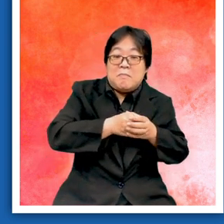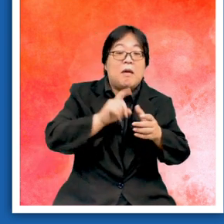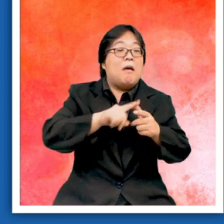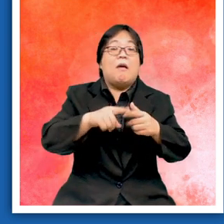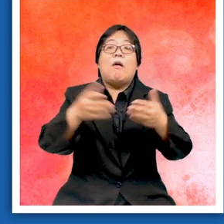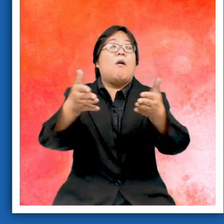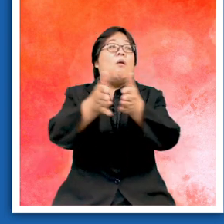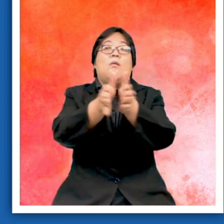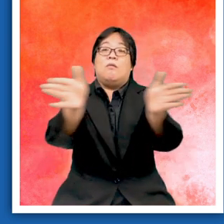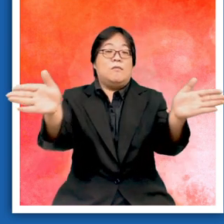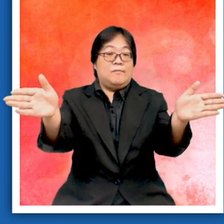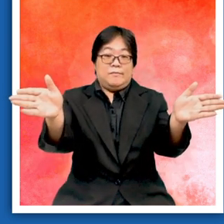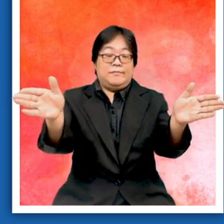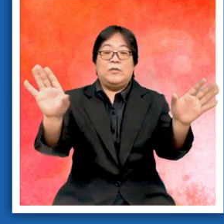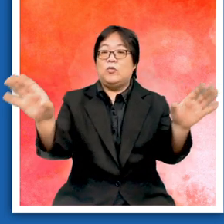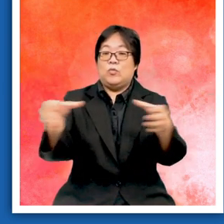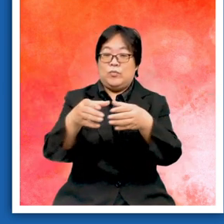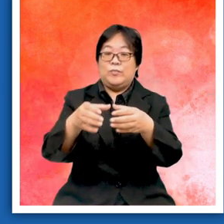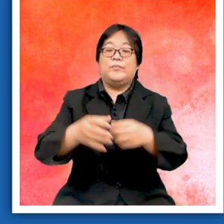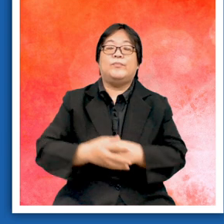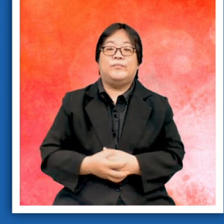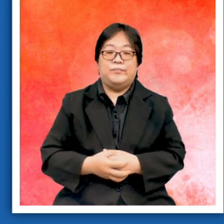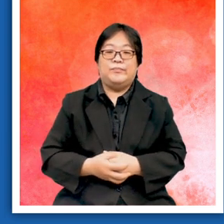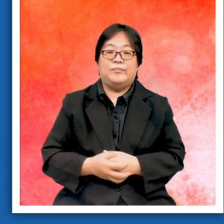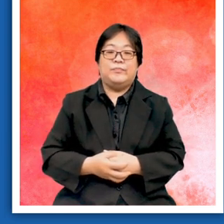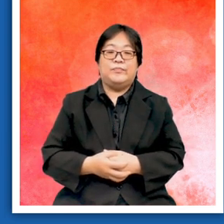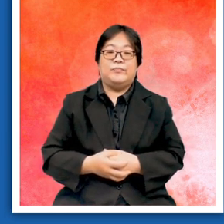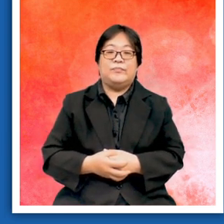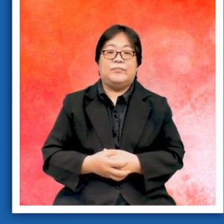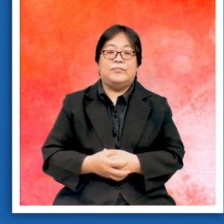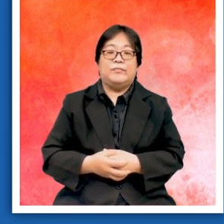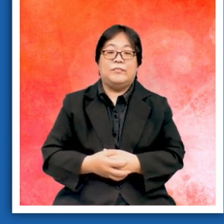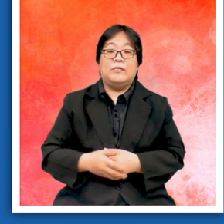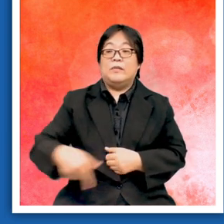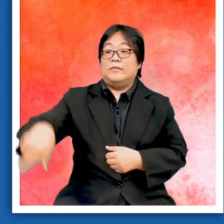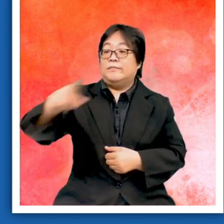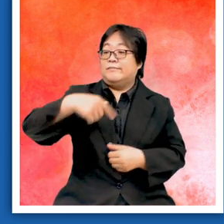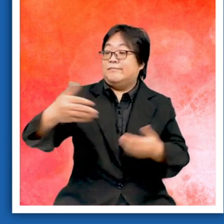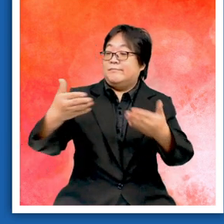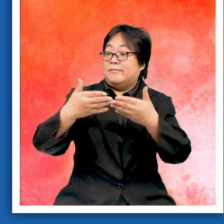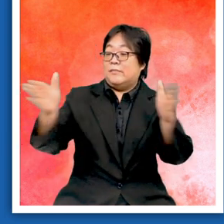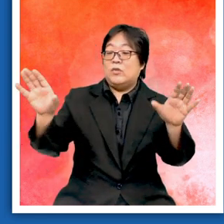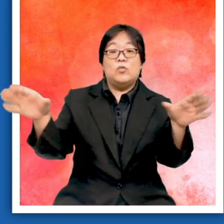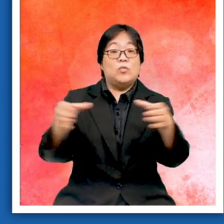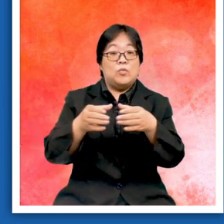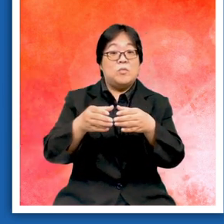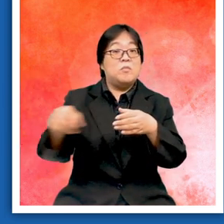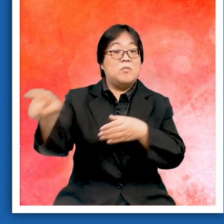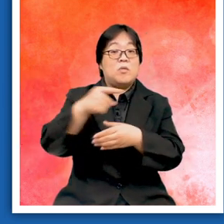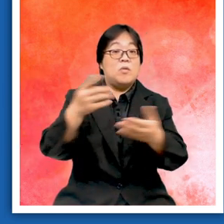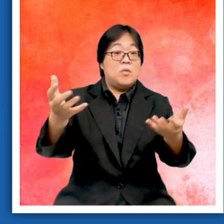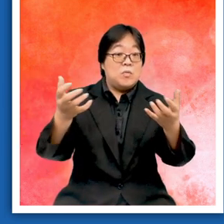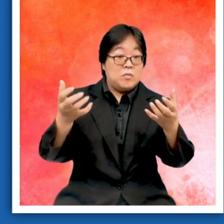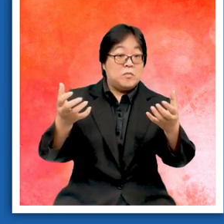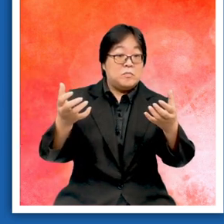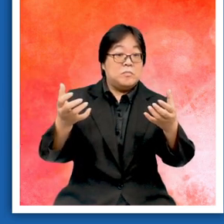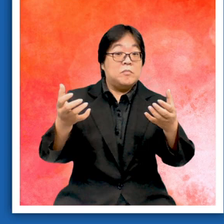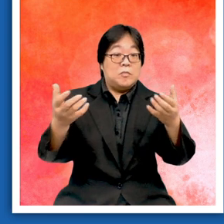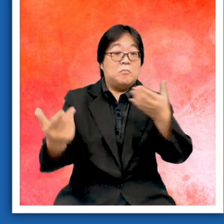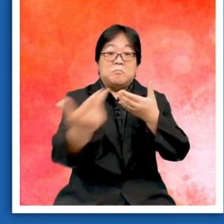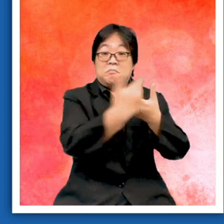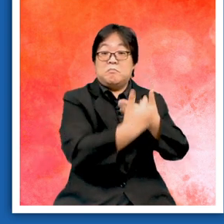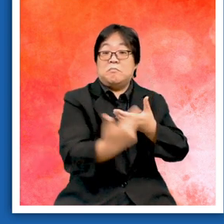open group that, or a public group that you want anybody to